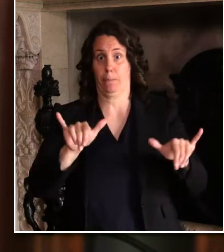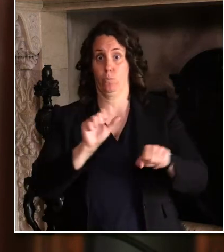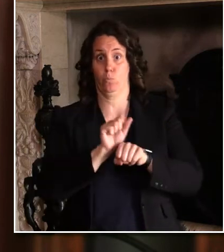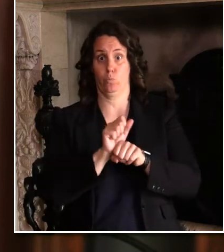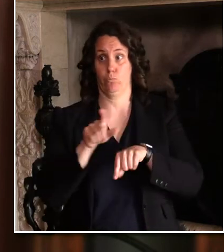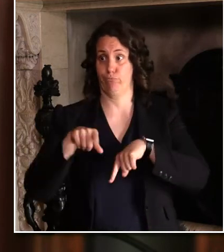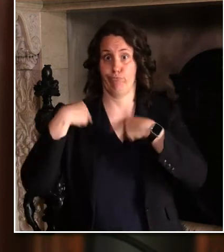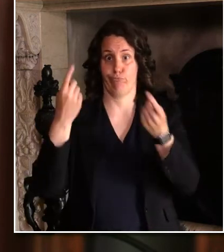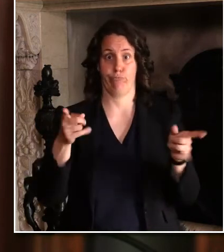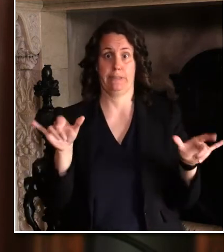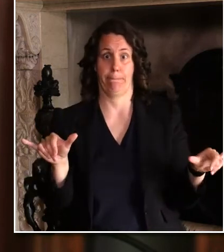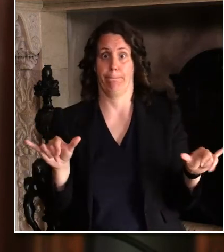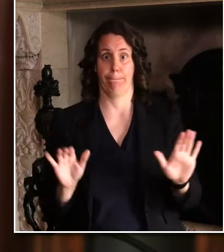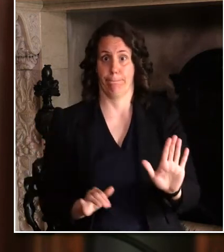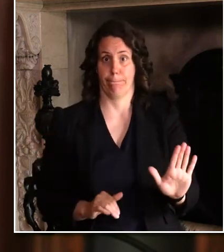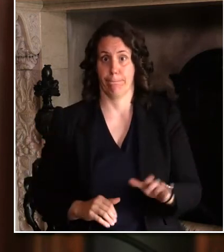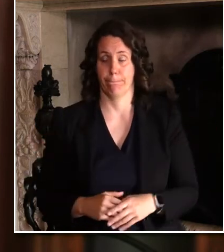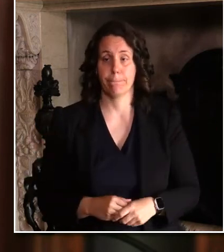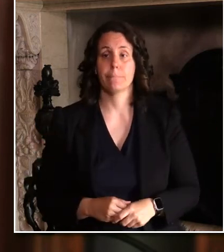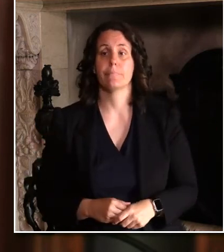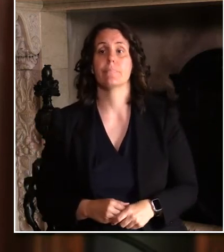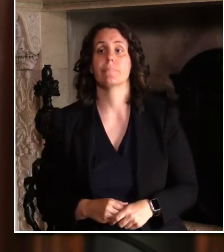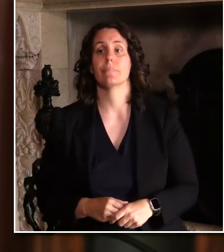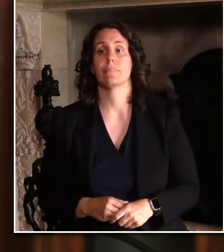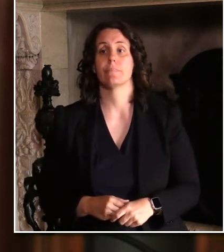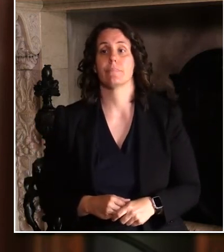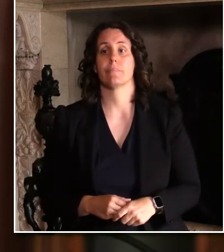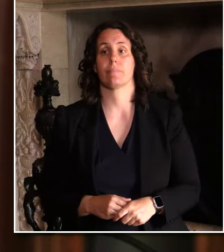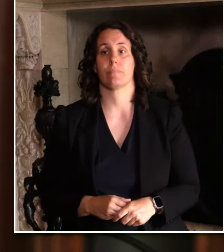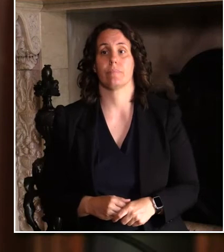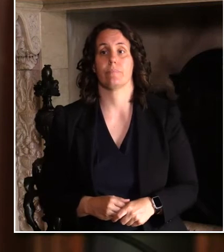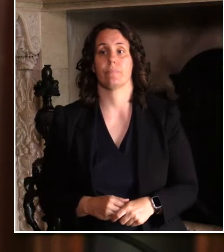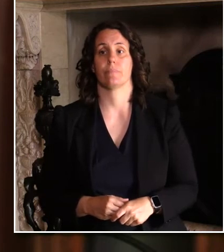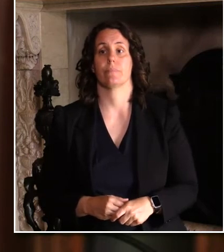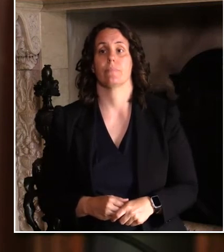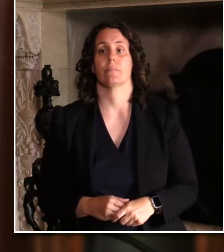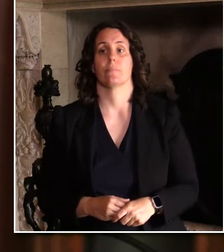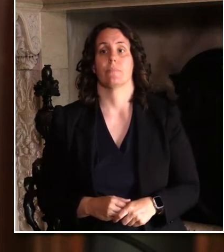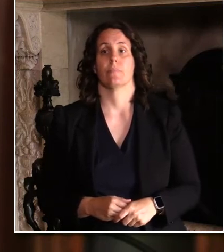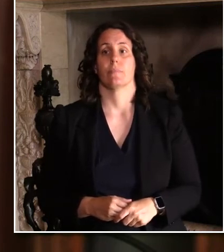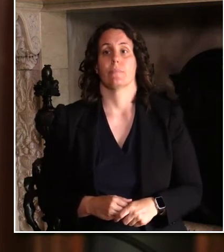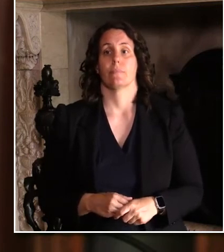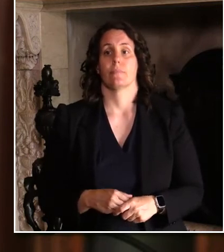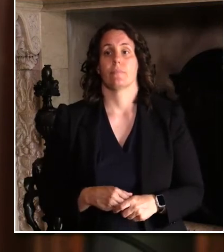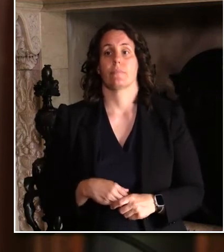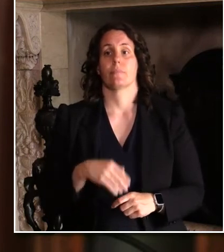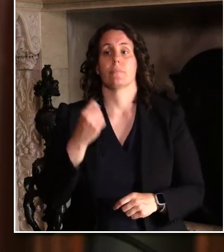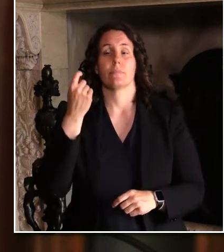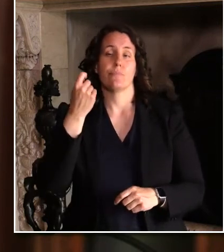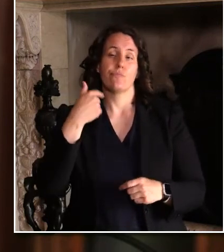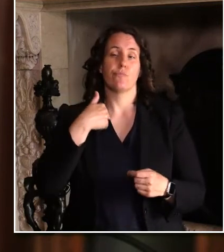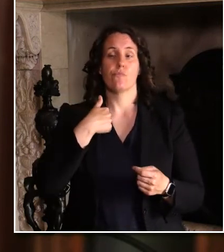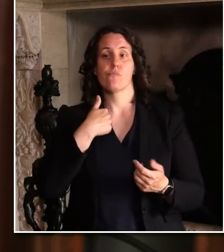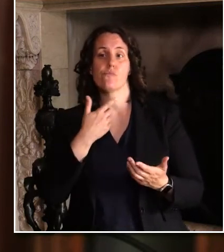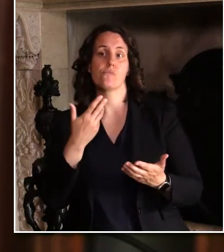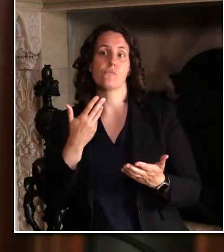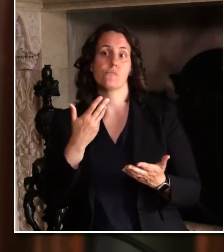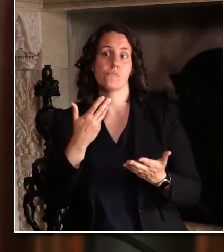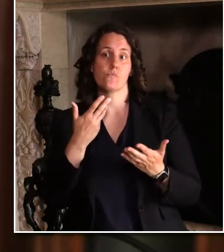those employees who were doing that essential work before the pandemic continue to do it now. I think the other thing I would say